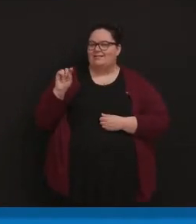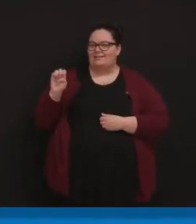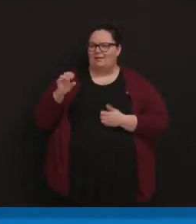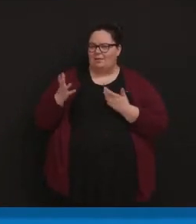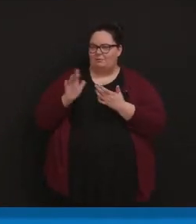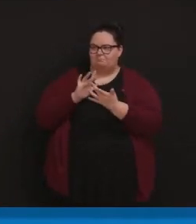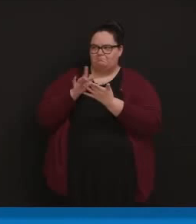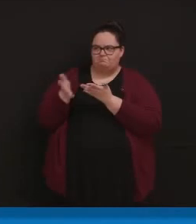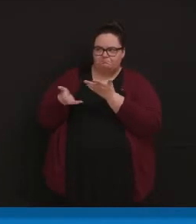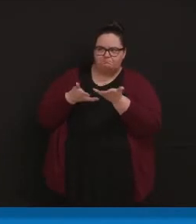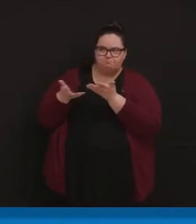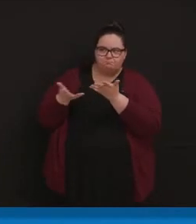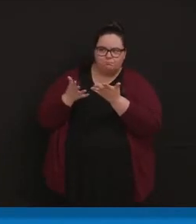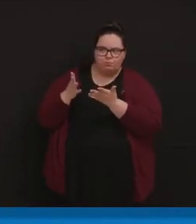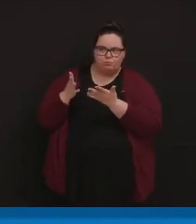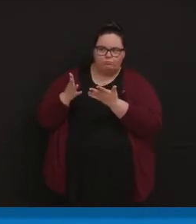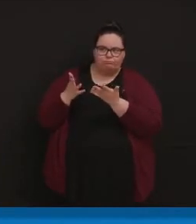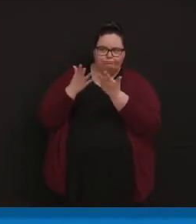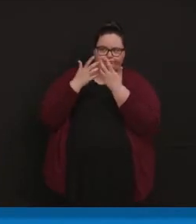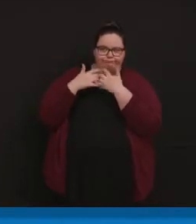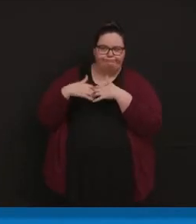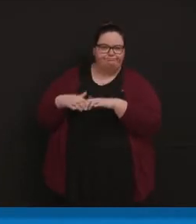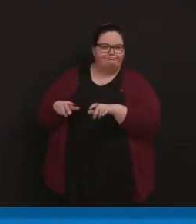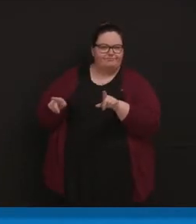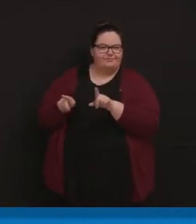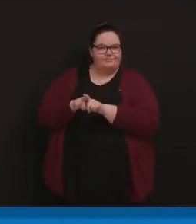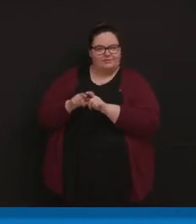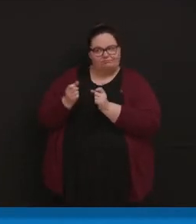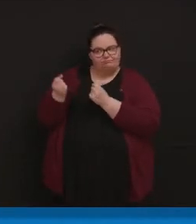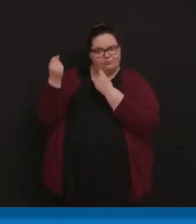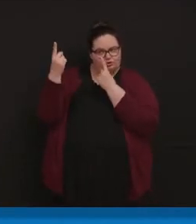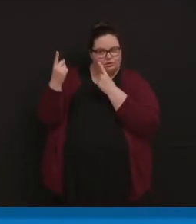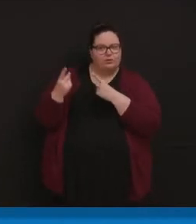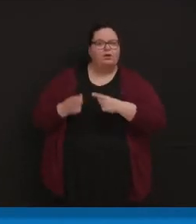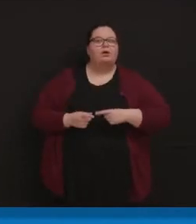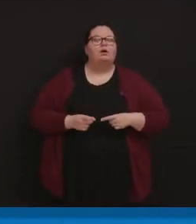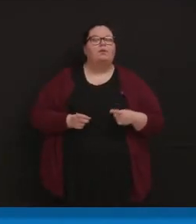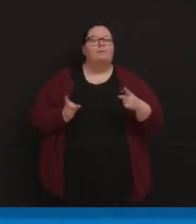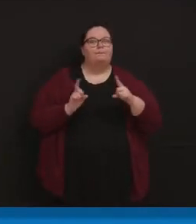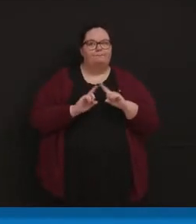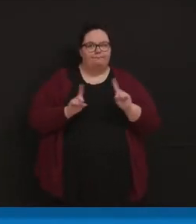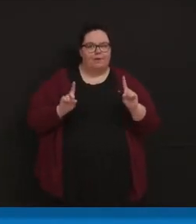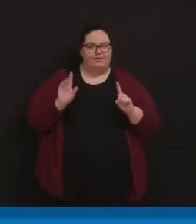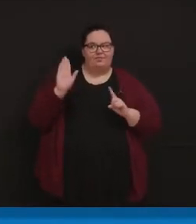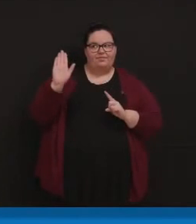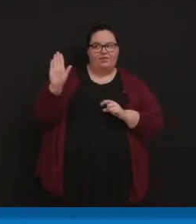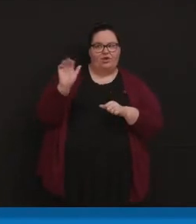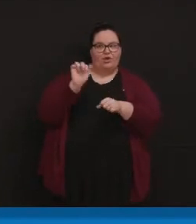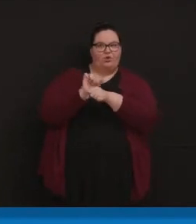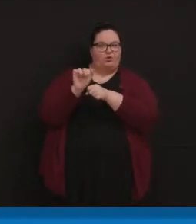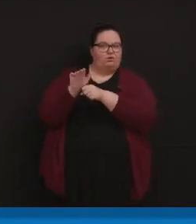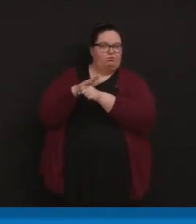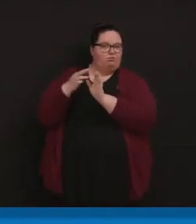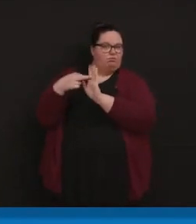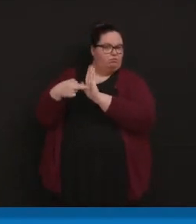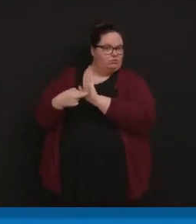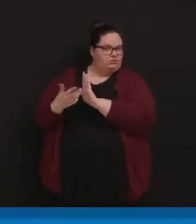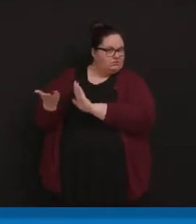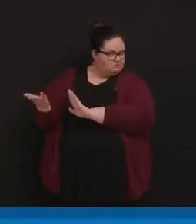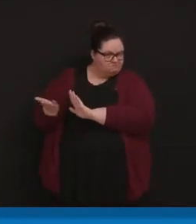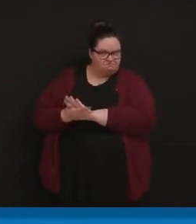touch base with them to make sure that we're aligned and on the same page. But certainly, that would be their own workplace